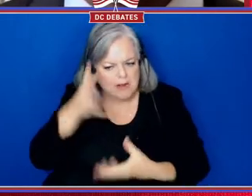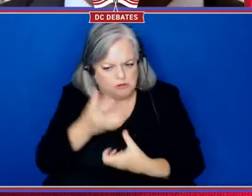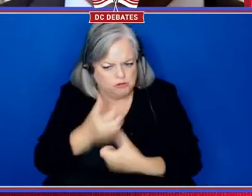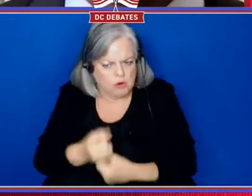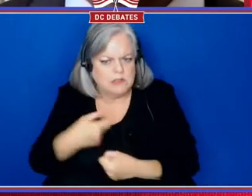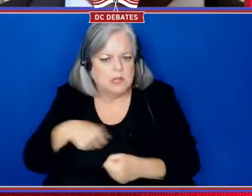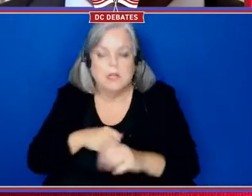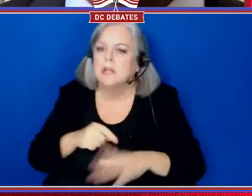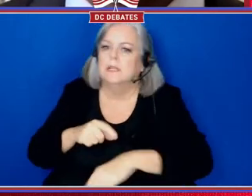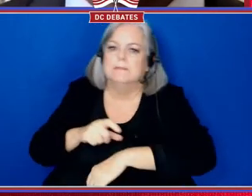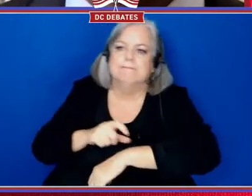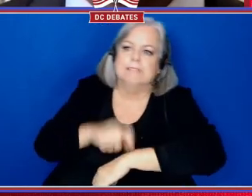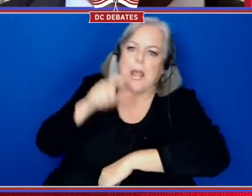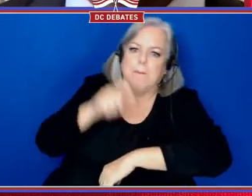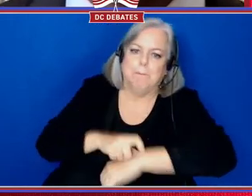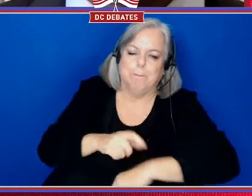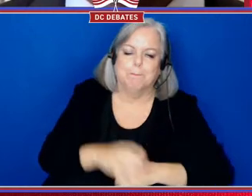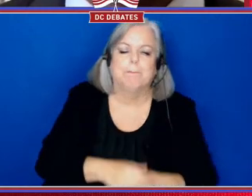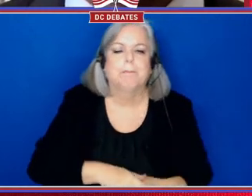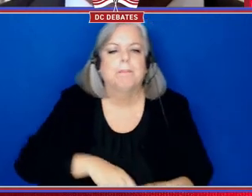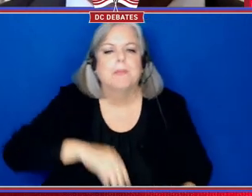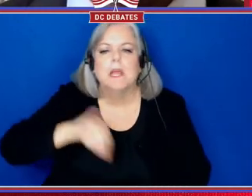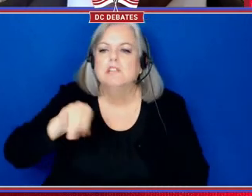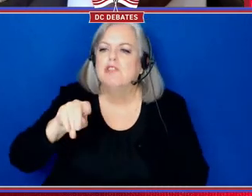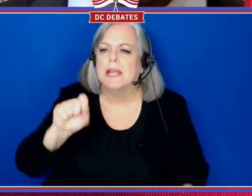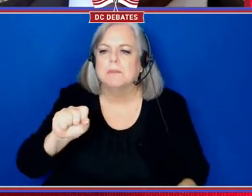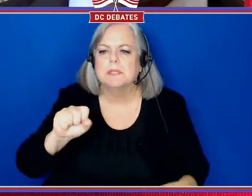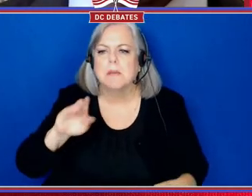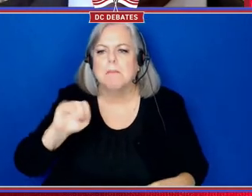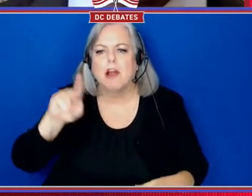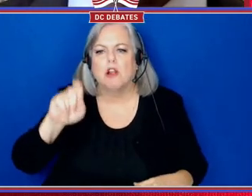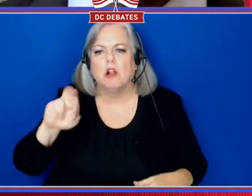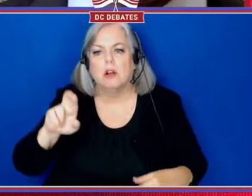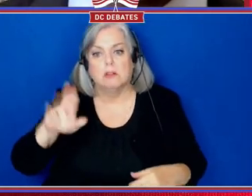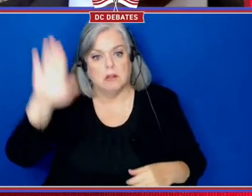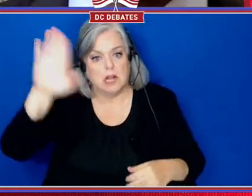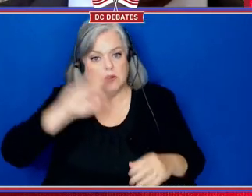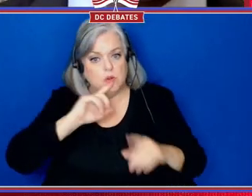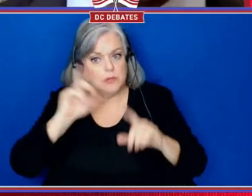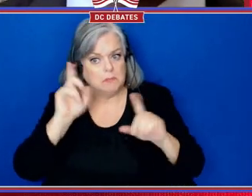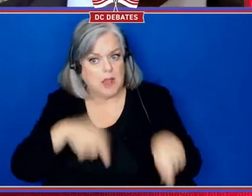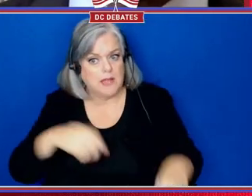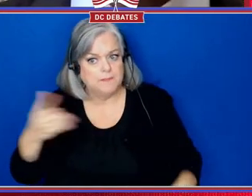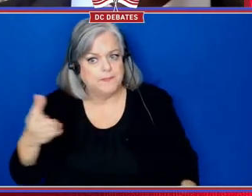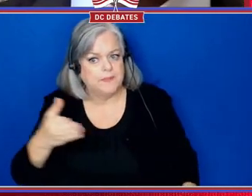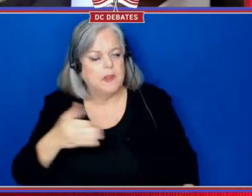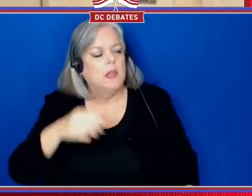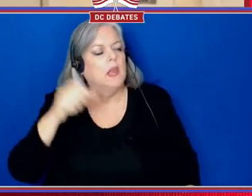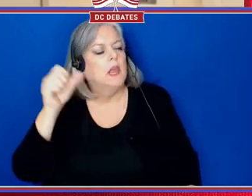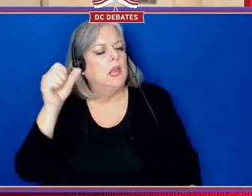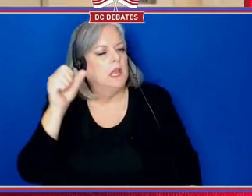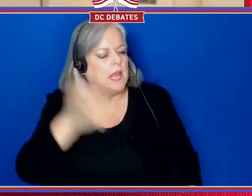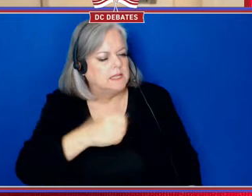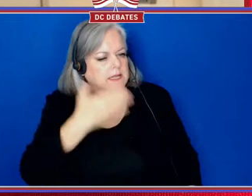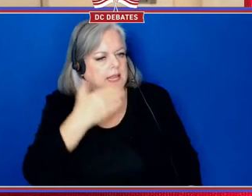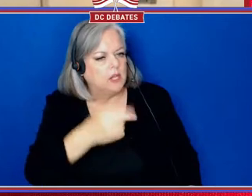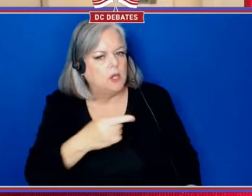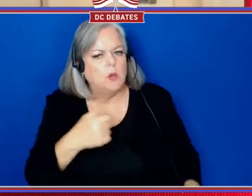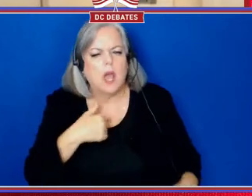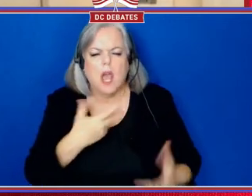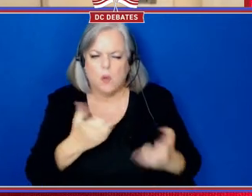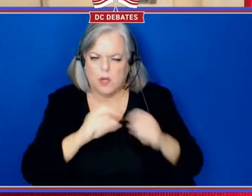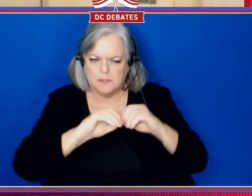time. And James Butler, I saw you had your hand up for a rebuttal. Yeah, thank you. And I just want to be clear. You see